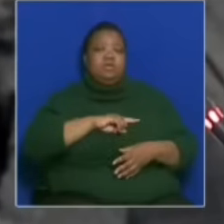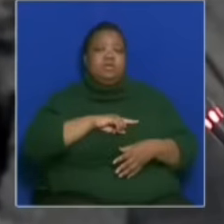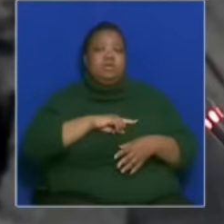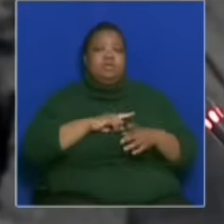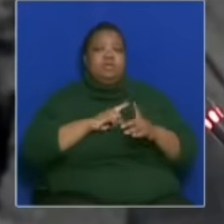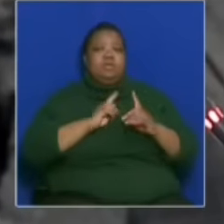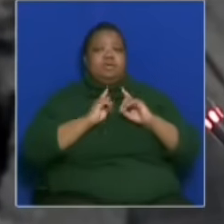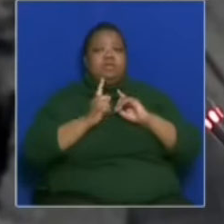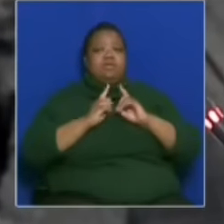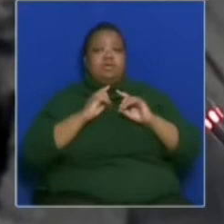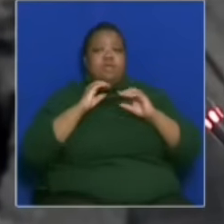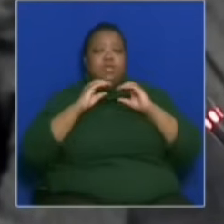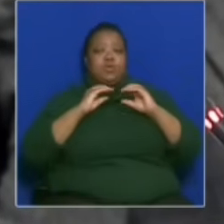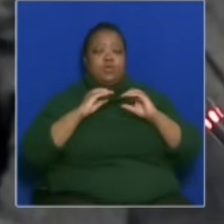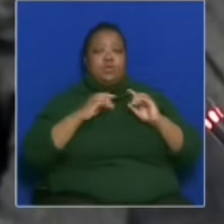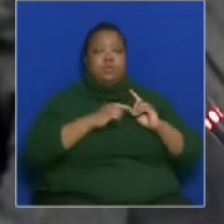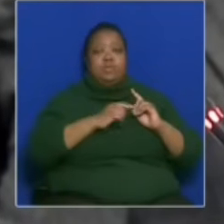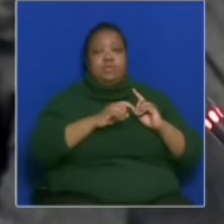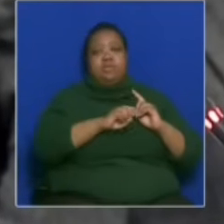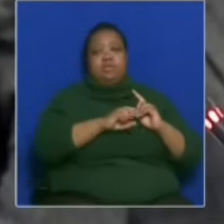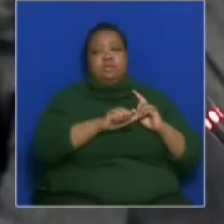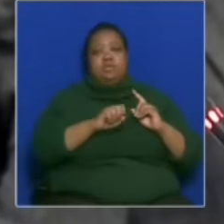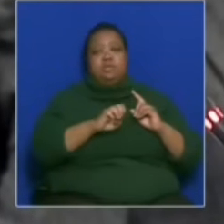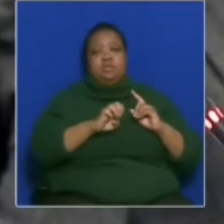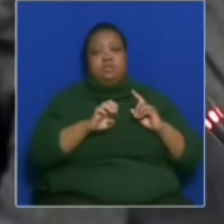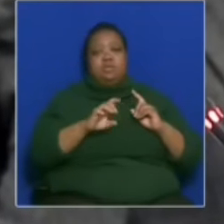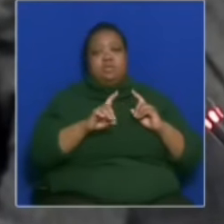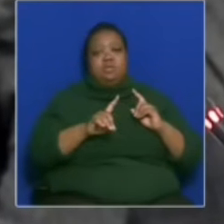Mr. Sayed and Carne Links,